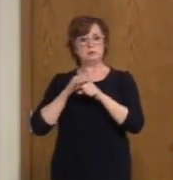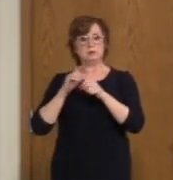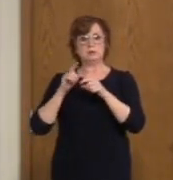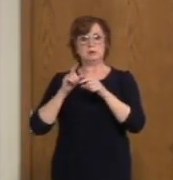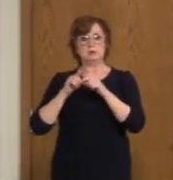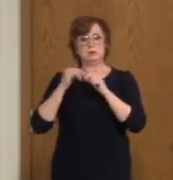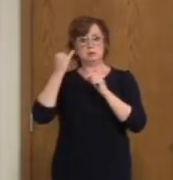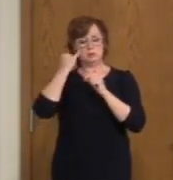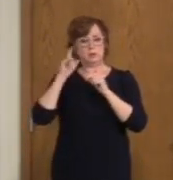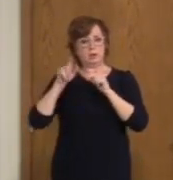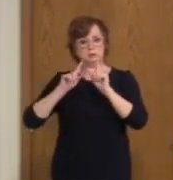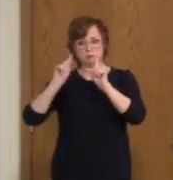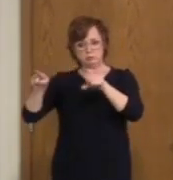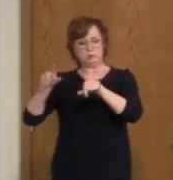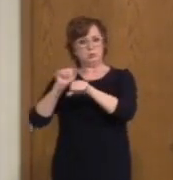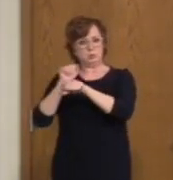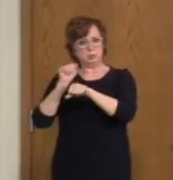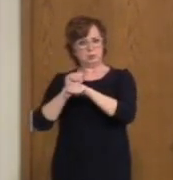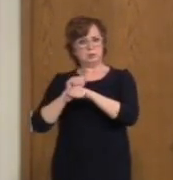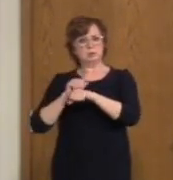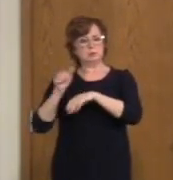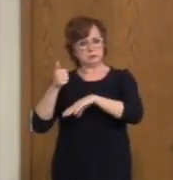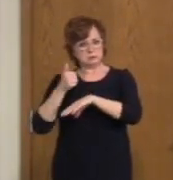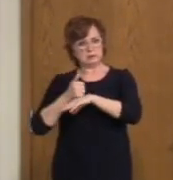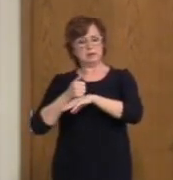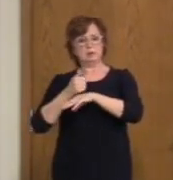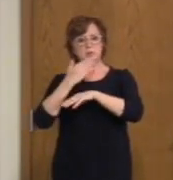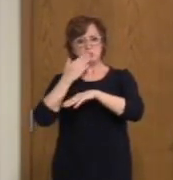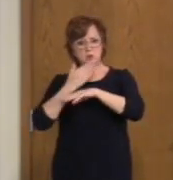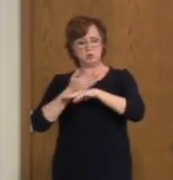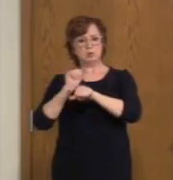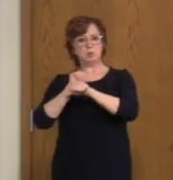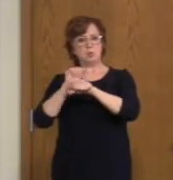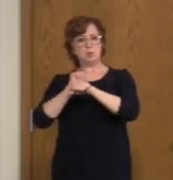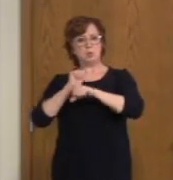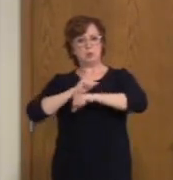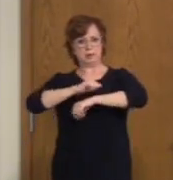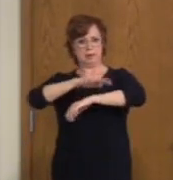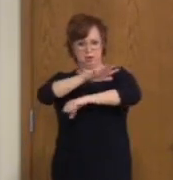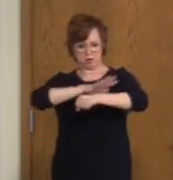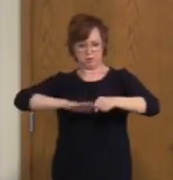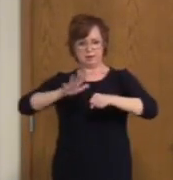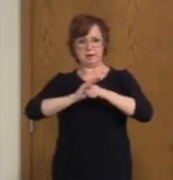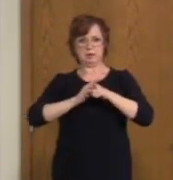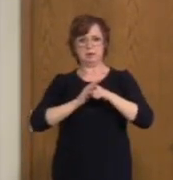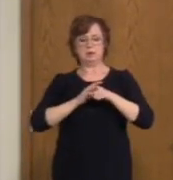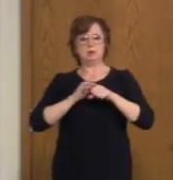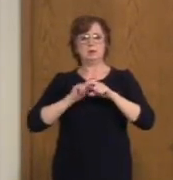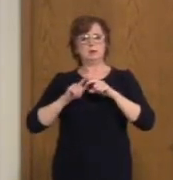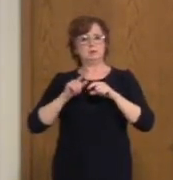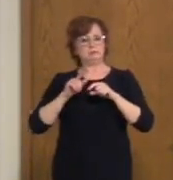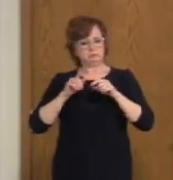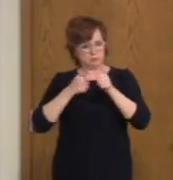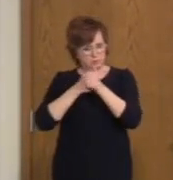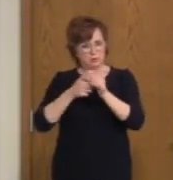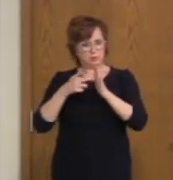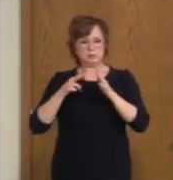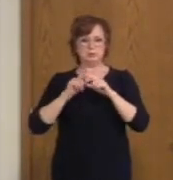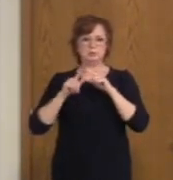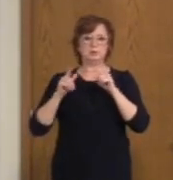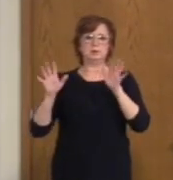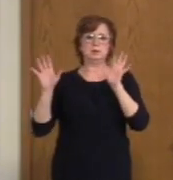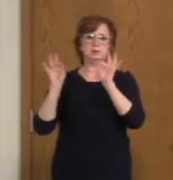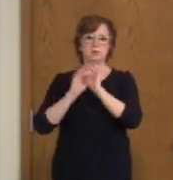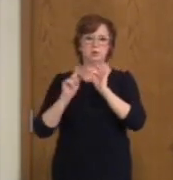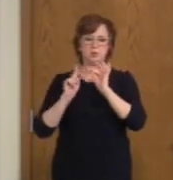is, workstations may be safe, but it's during break times, during carpooling that transmission has been happening.